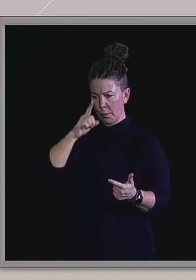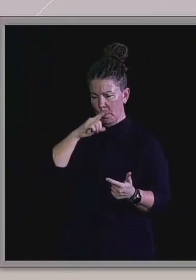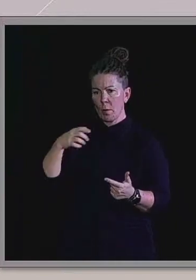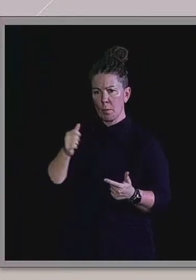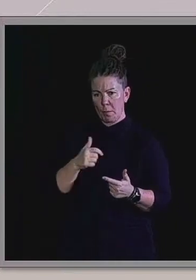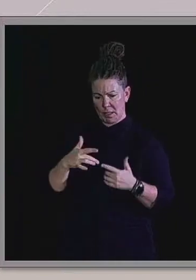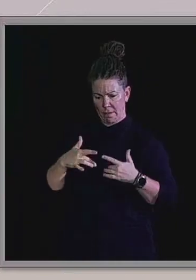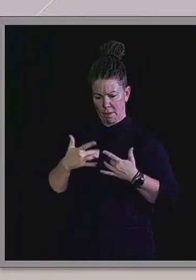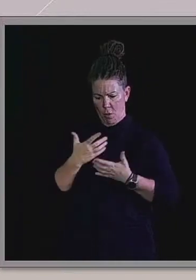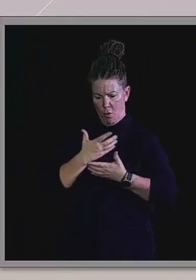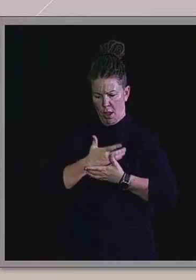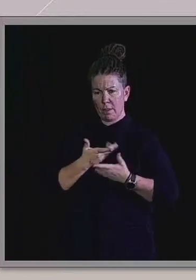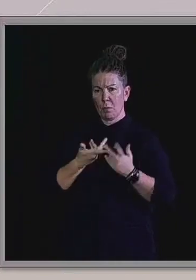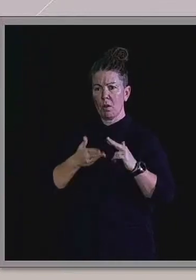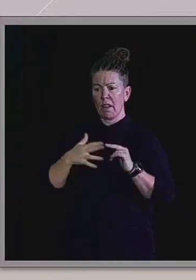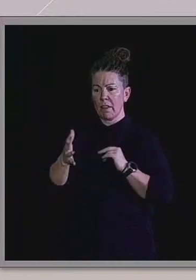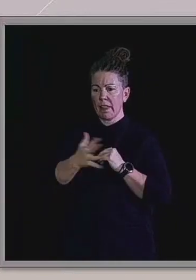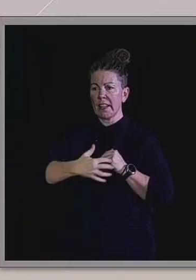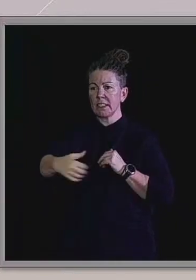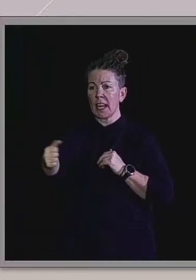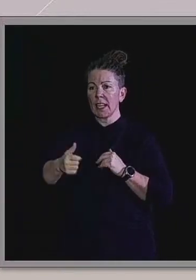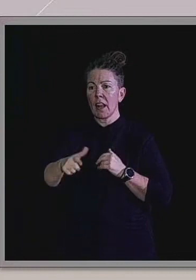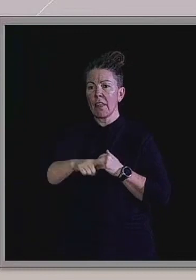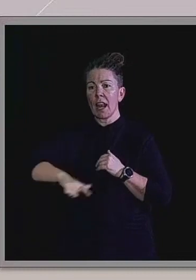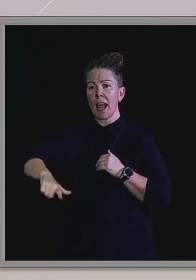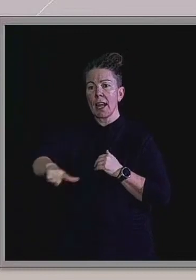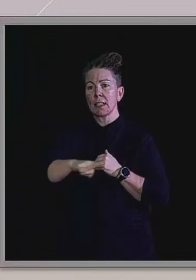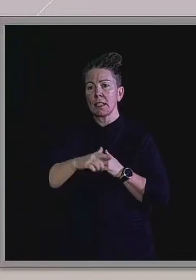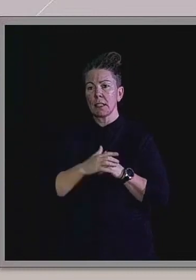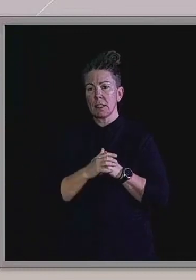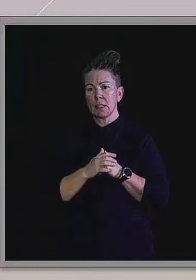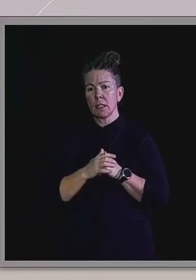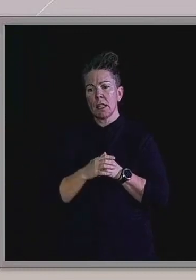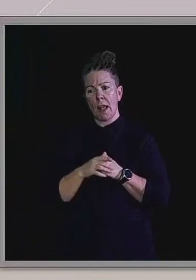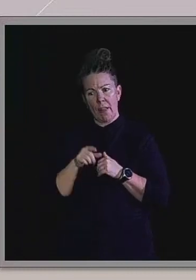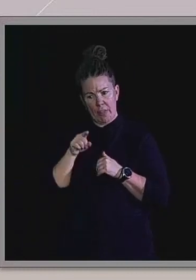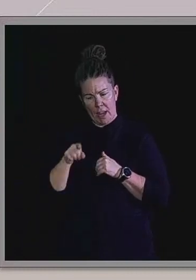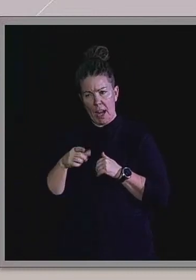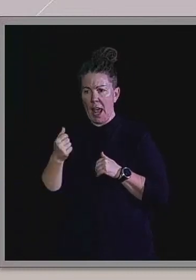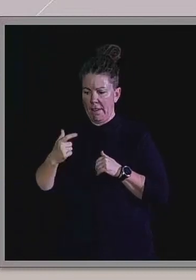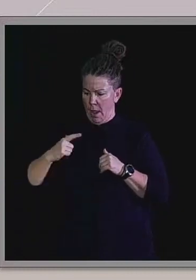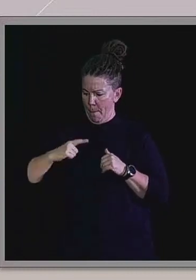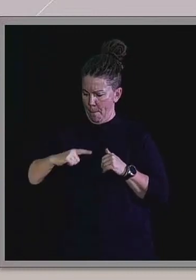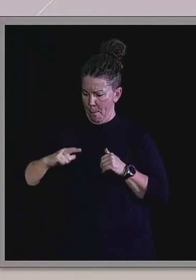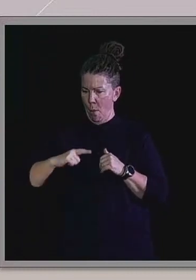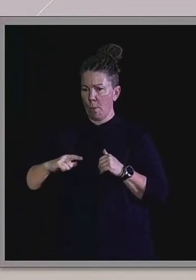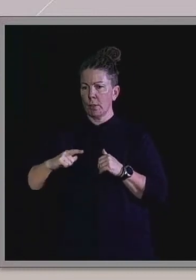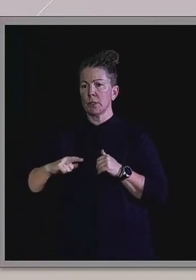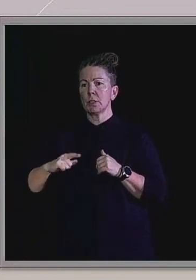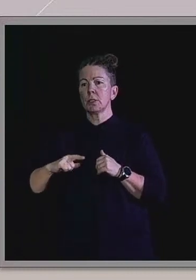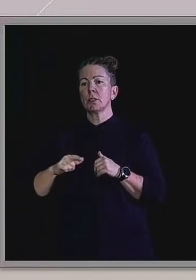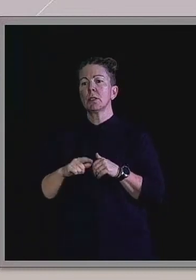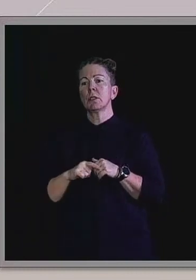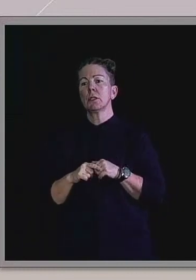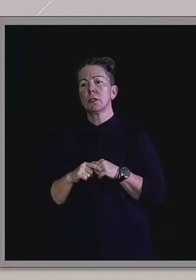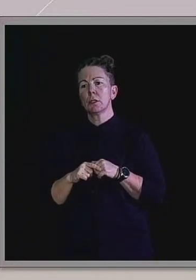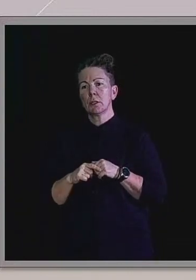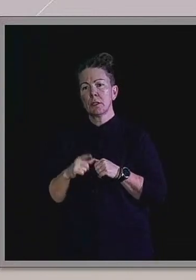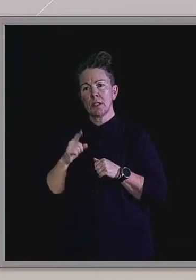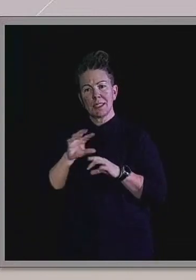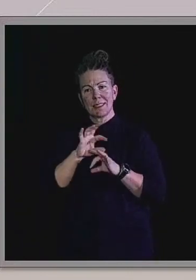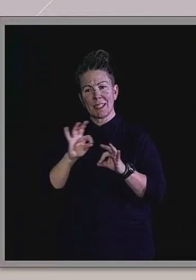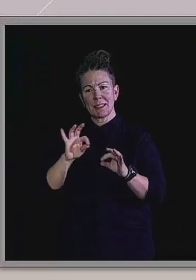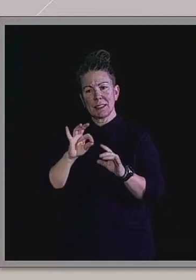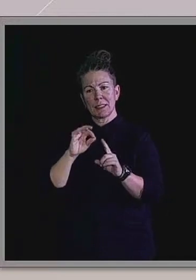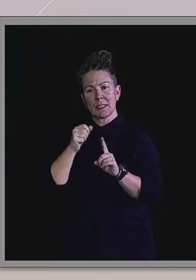land is being taken by someone, and it's being done for the purpose that they all informed, that it doesn't affect